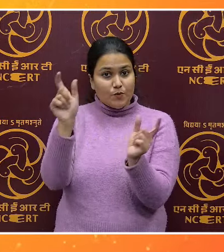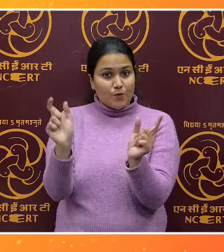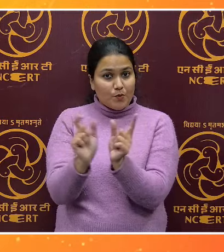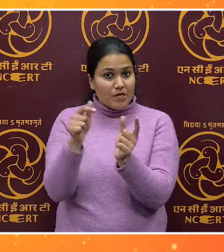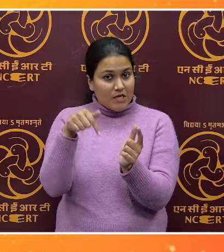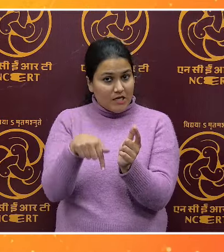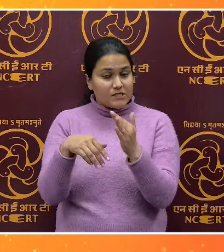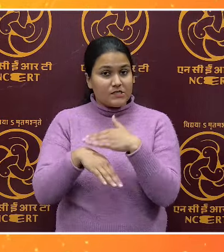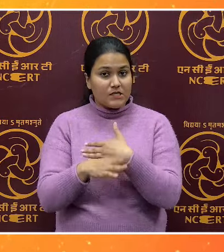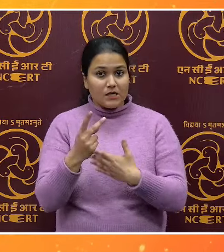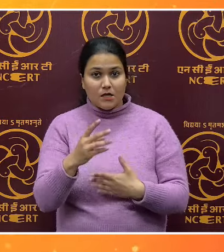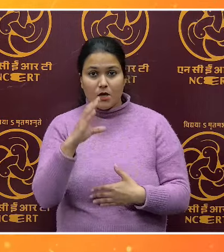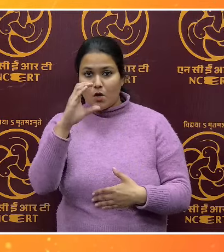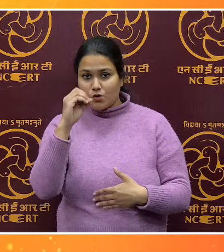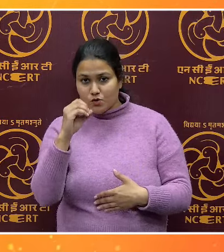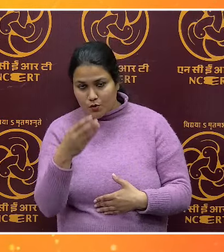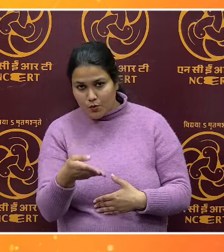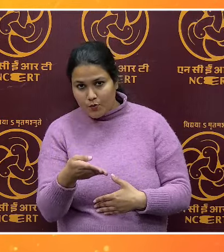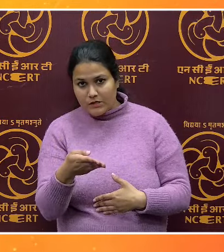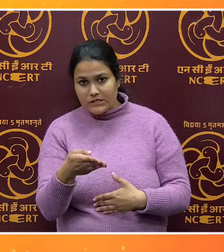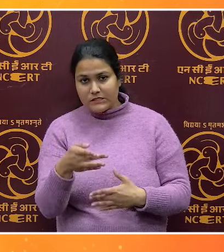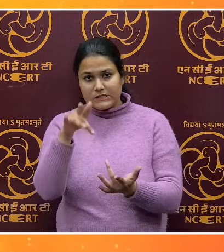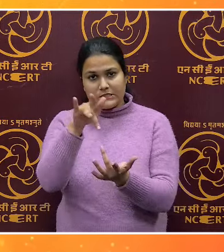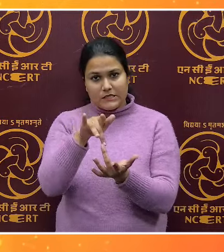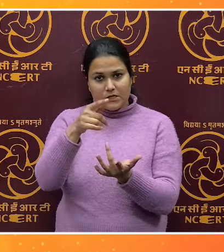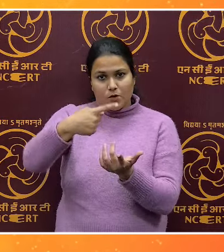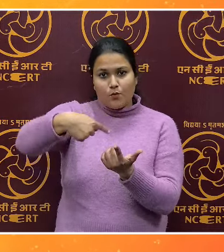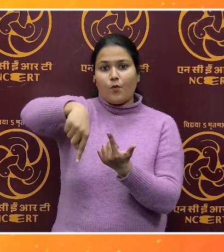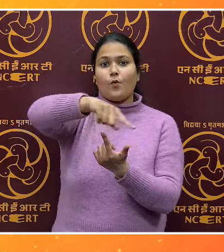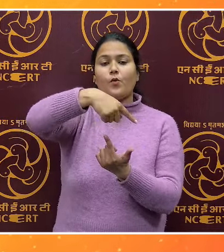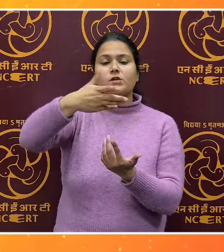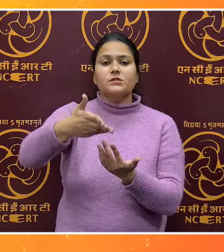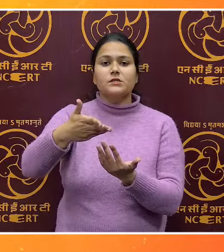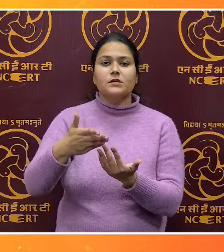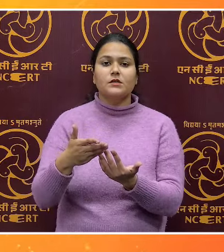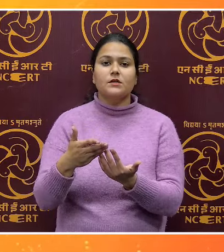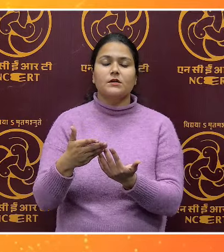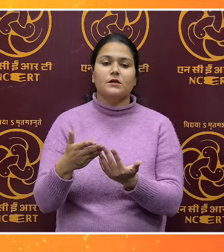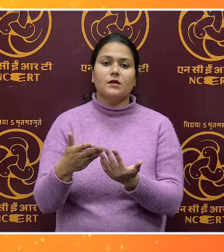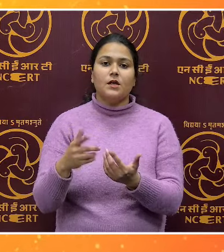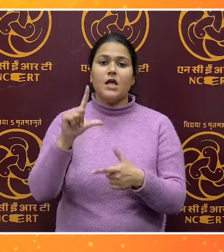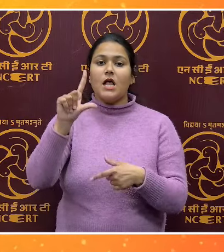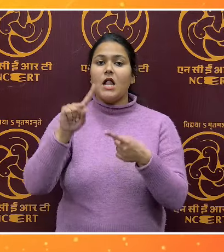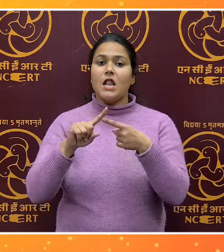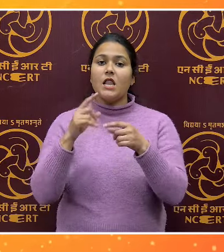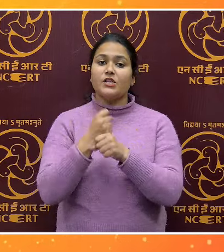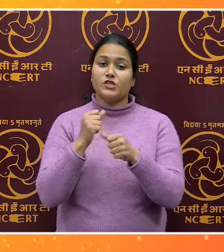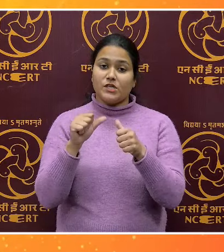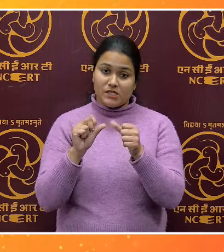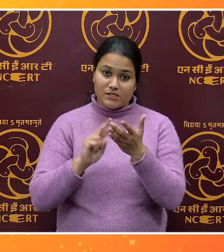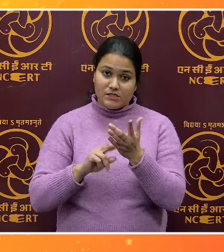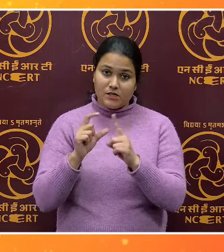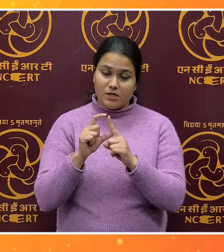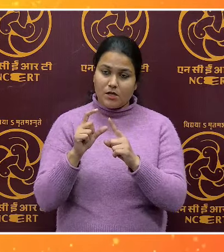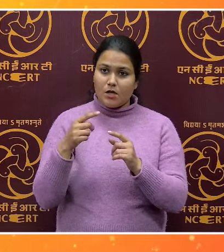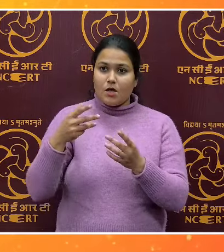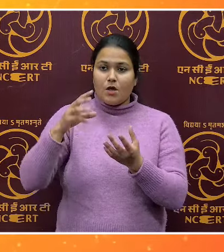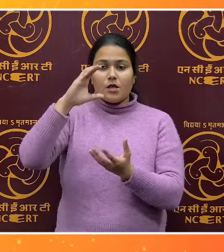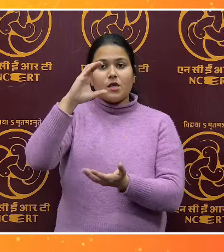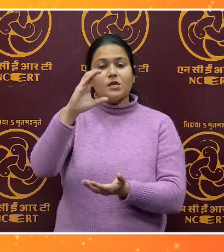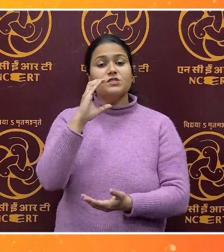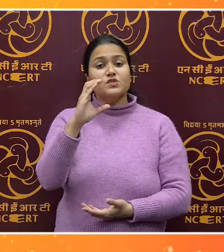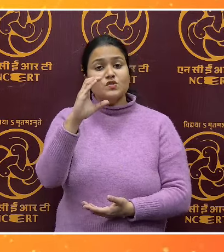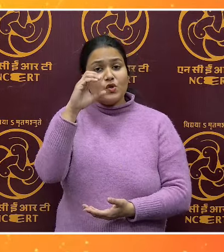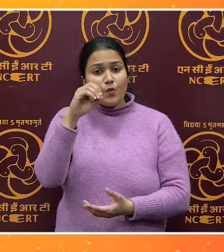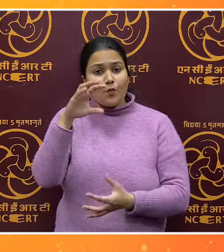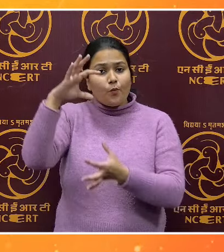case, cobalt is central metal and surrounding spheres, that is called ligands, providing coordinate bonding to the central